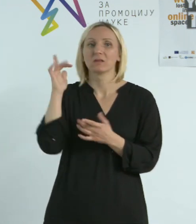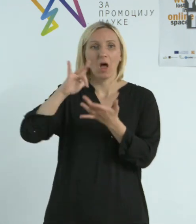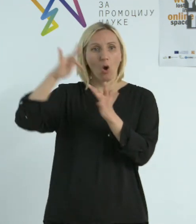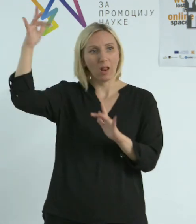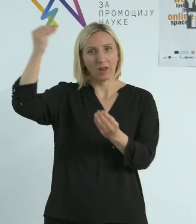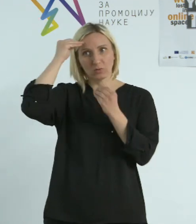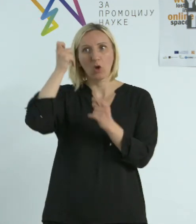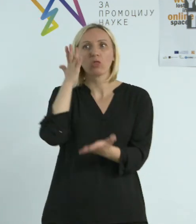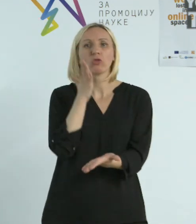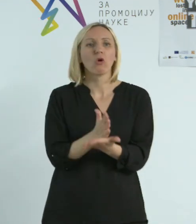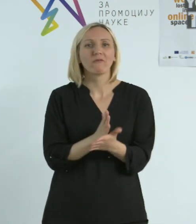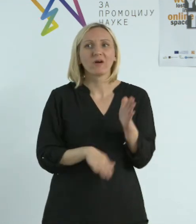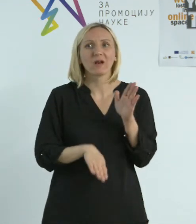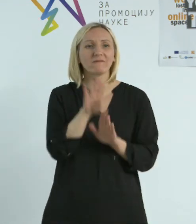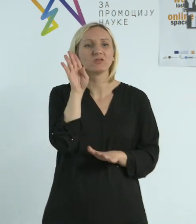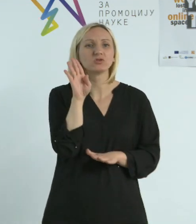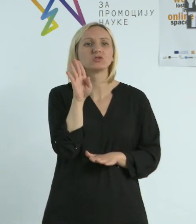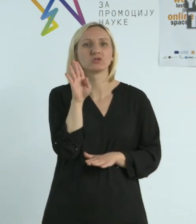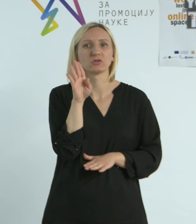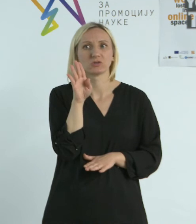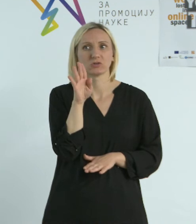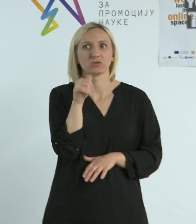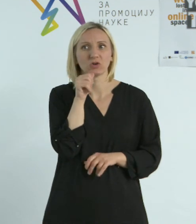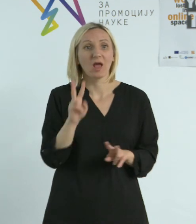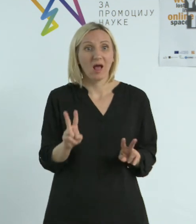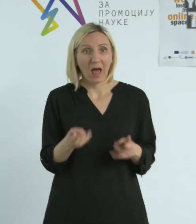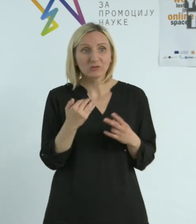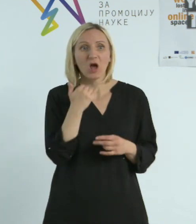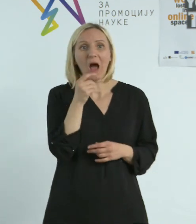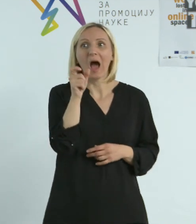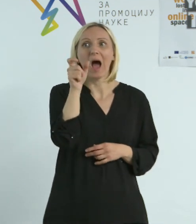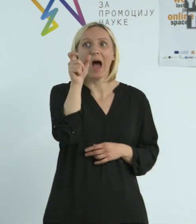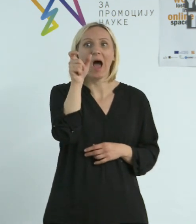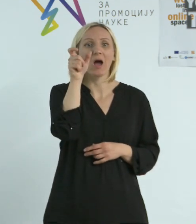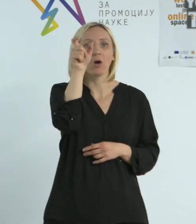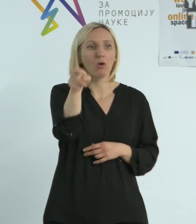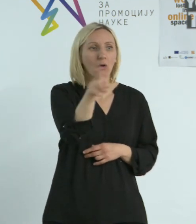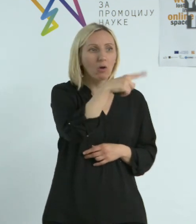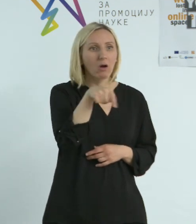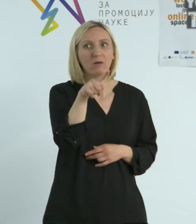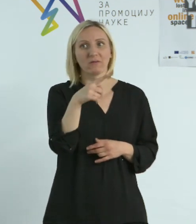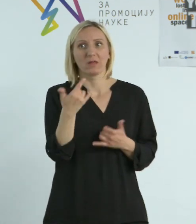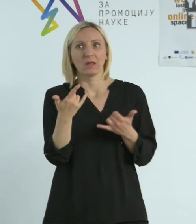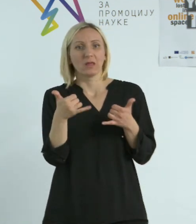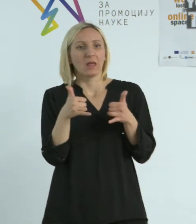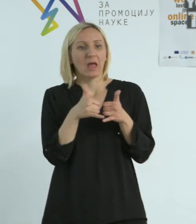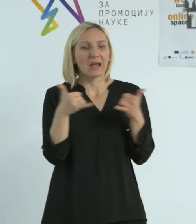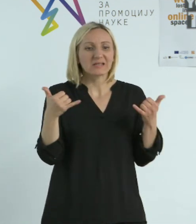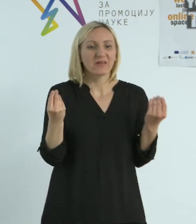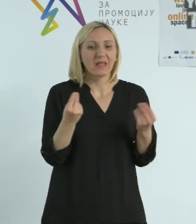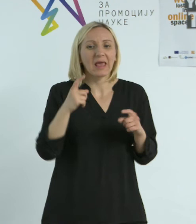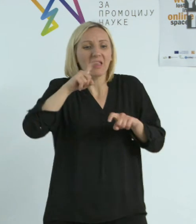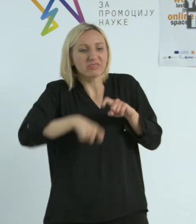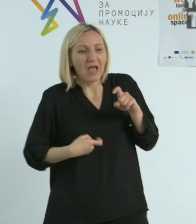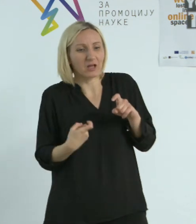more suitable, or I would say more easier, if you are developing some kind of technical or practical skills of knowledges. But